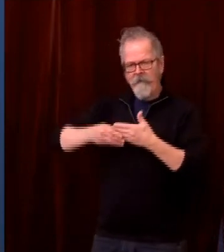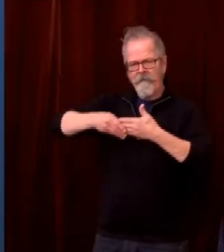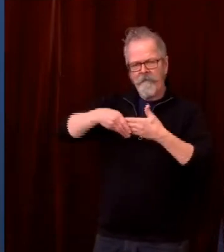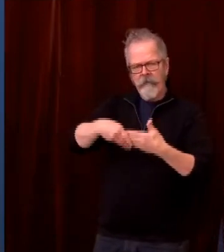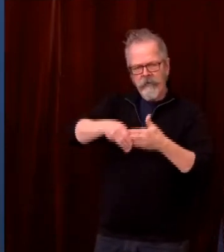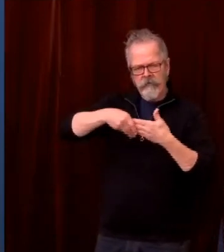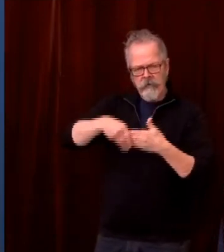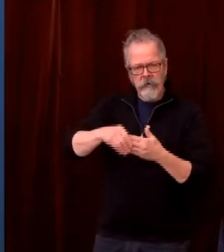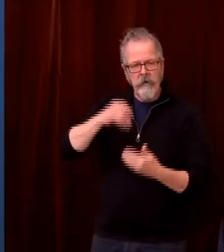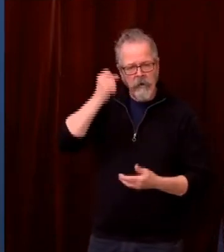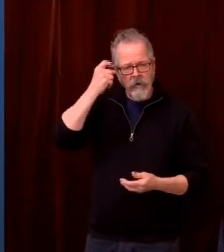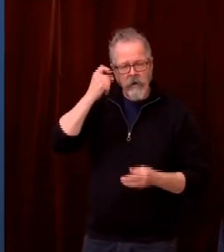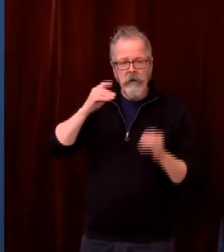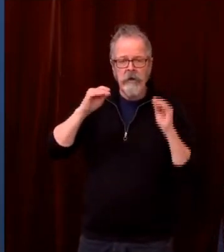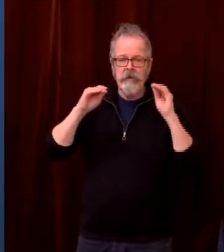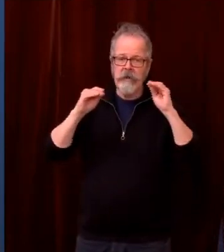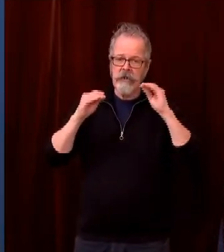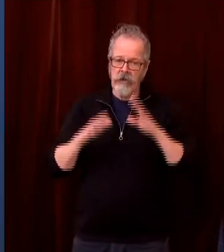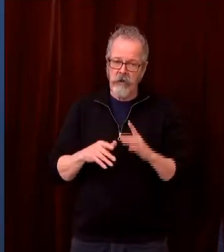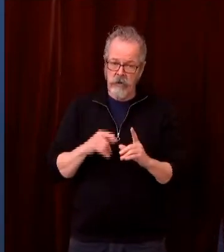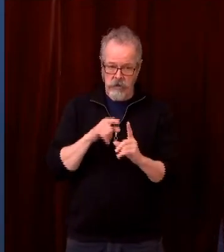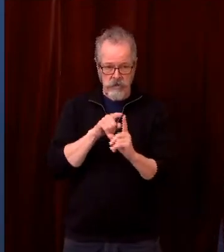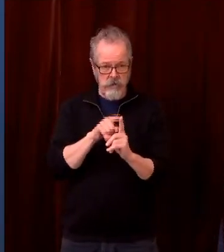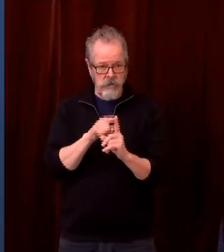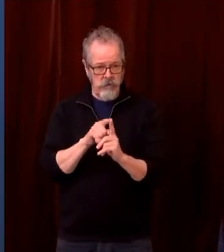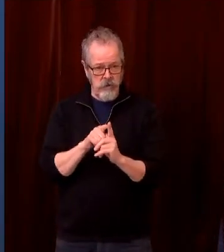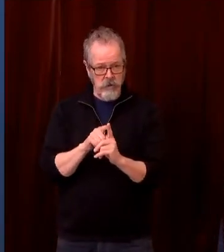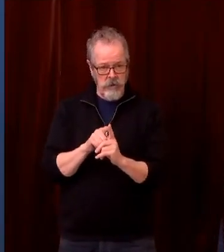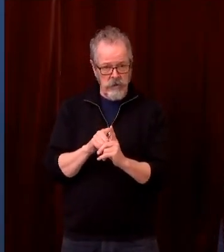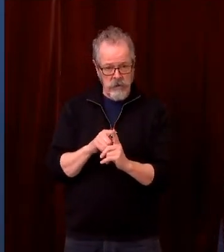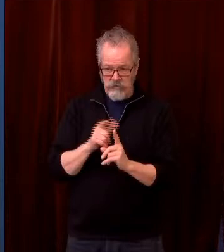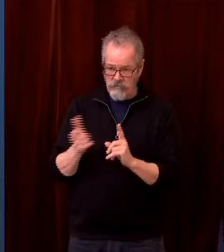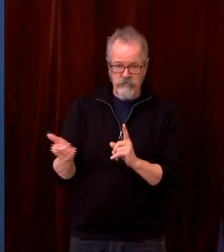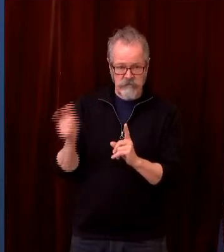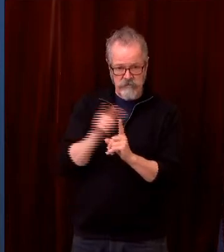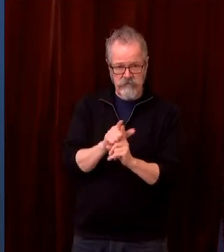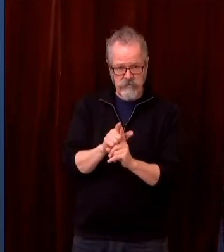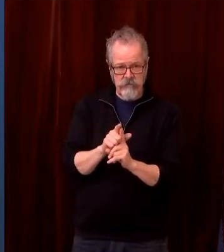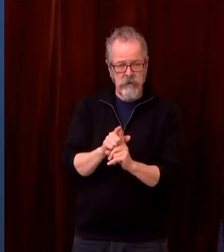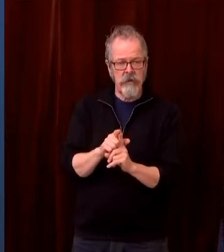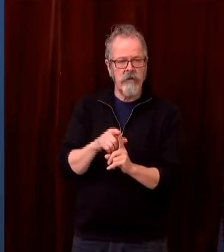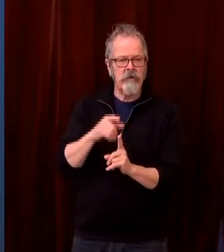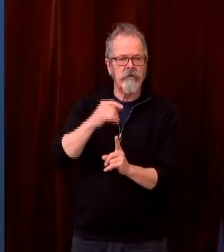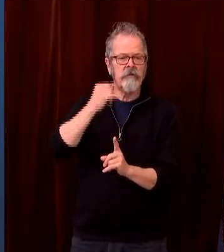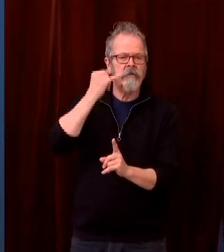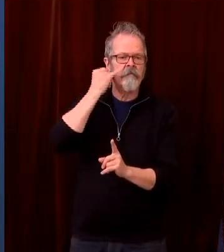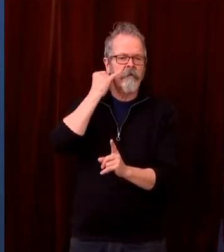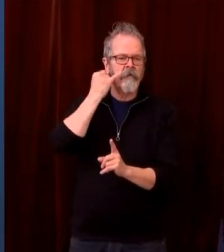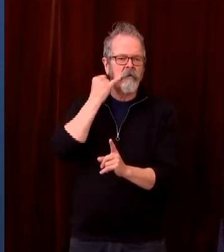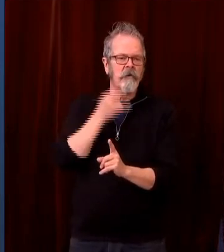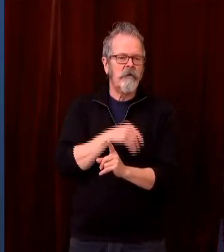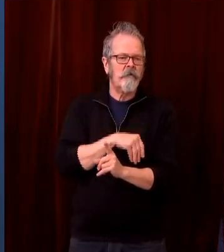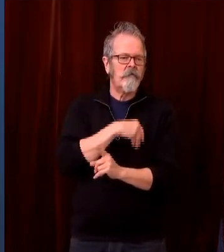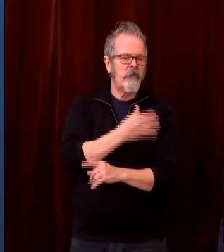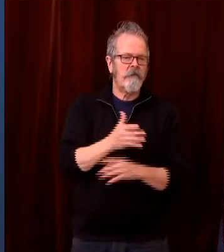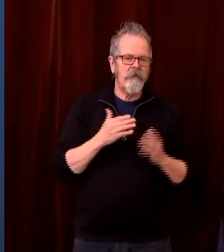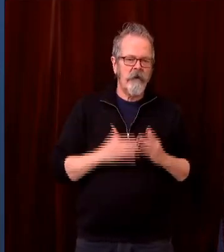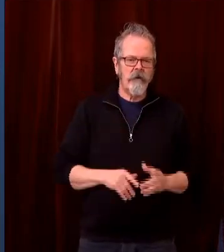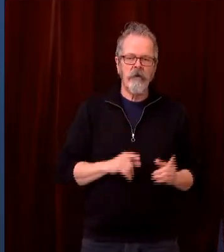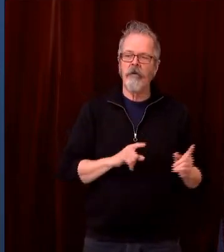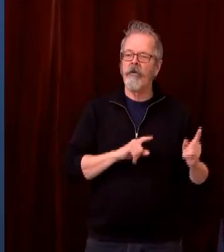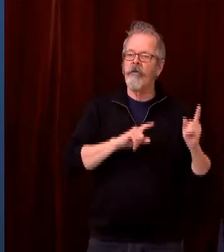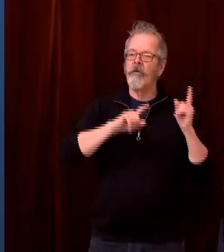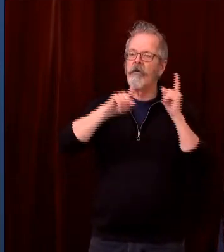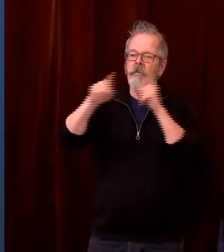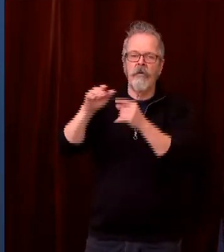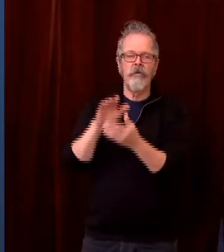age. So we've added that flexibility. I'm hopeful that was one of the reasons that Bellevue has been able to find a way to